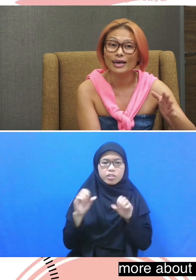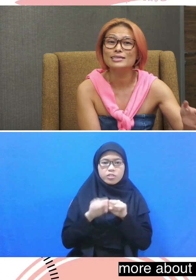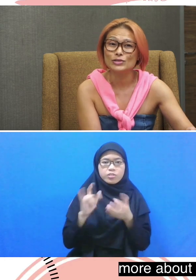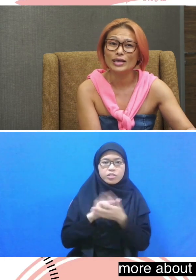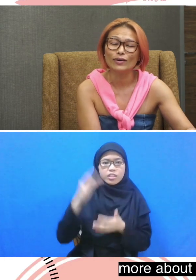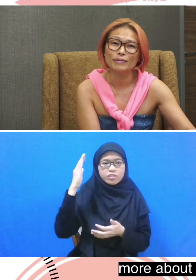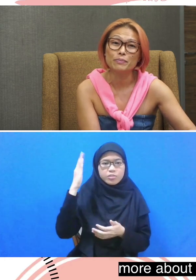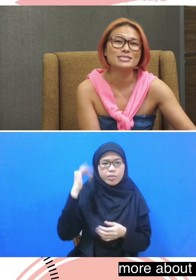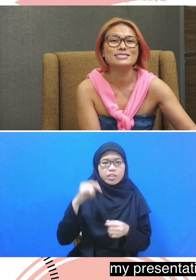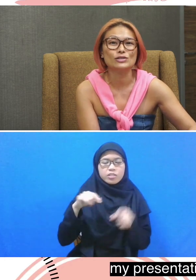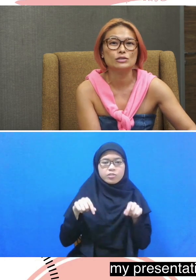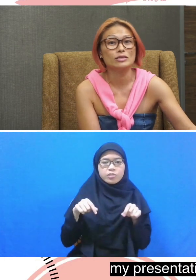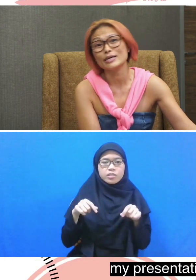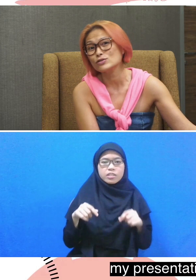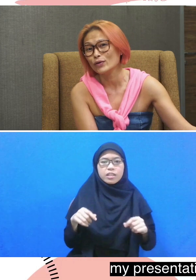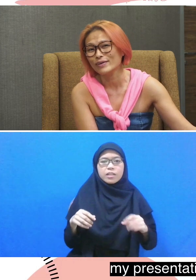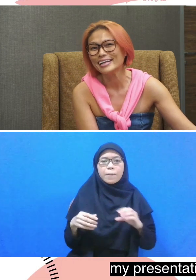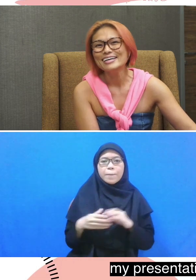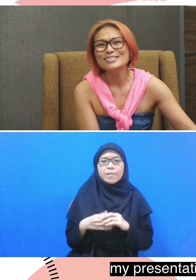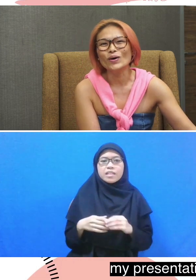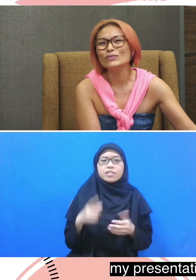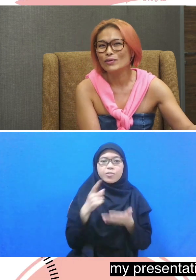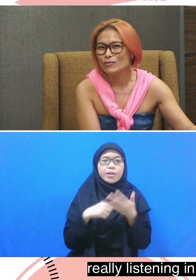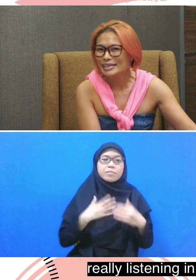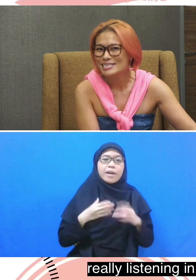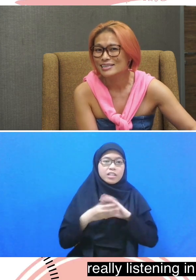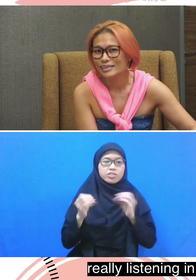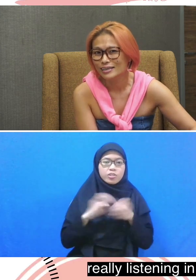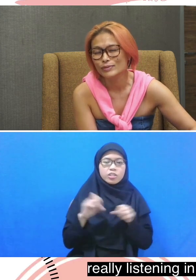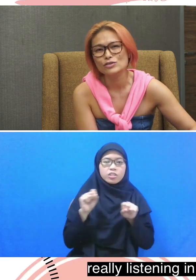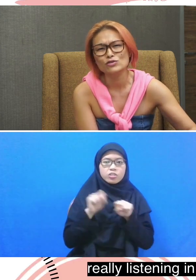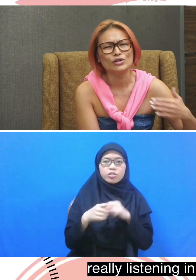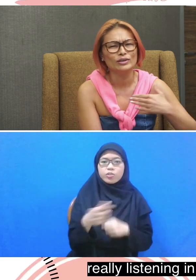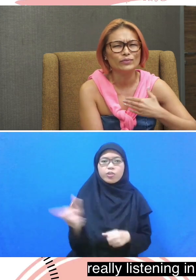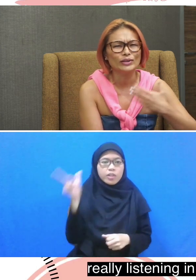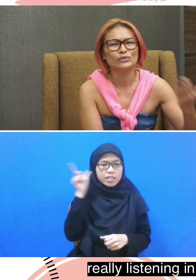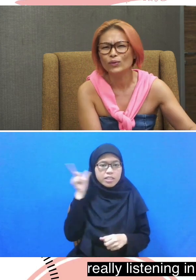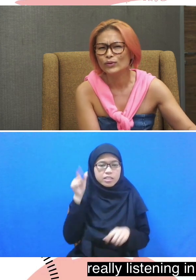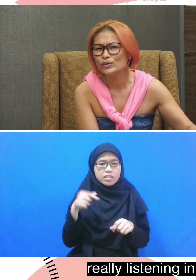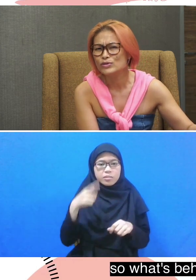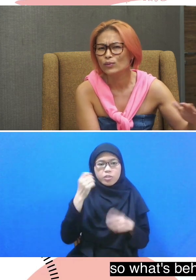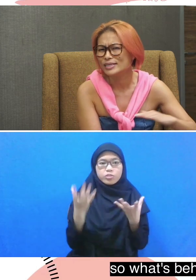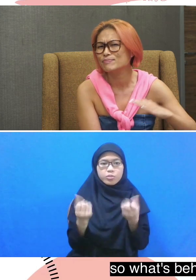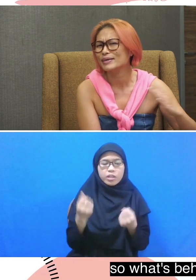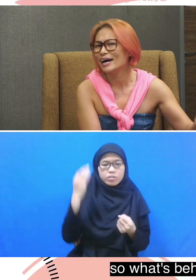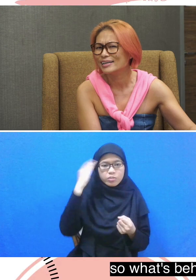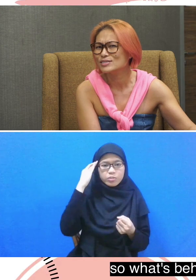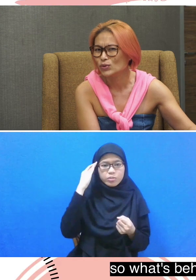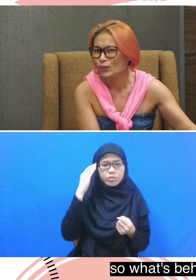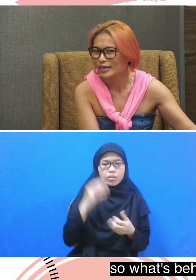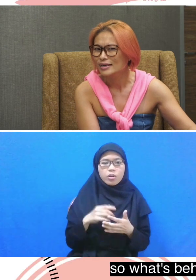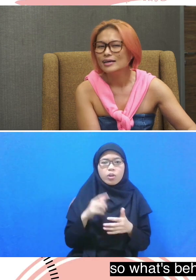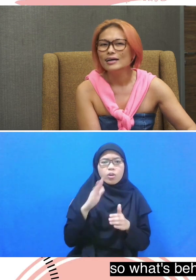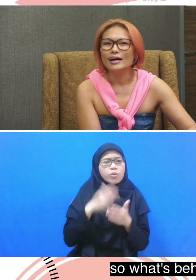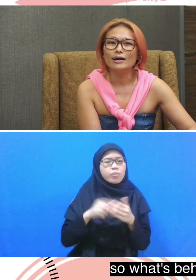the header today on my presentation is what's my story, right? So all of you are really listening in because you genuinely want to know, you know, so what's behind her